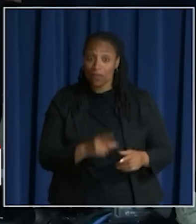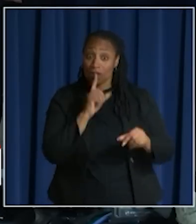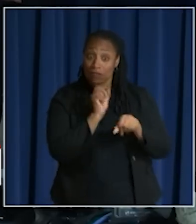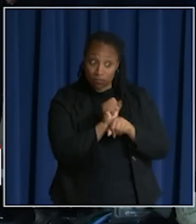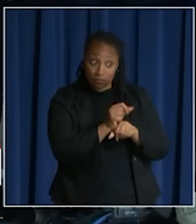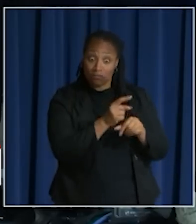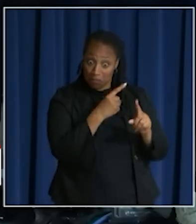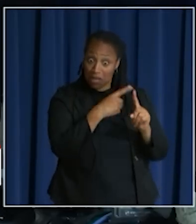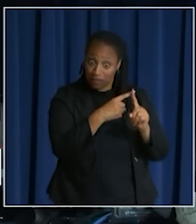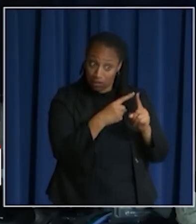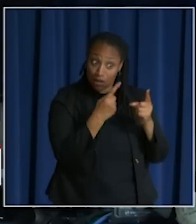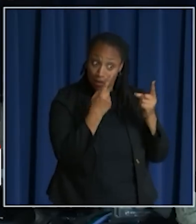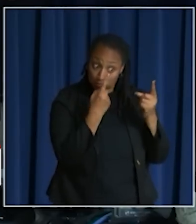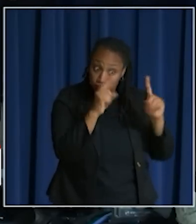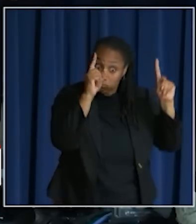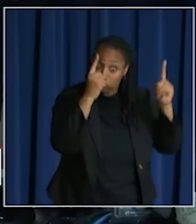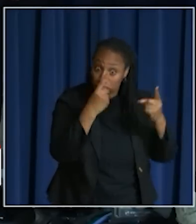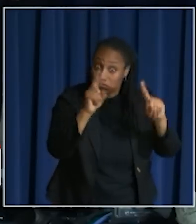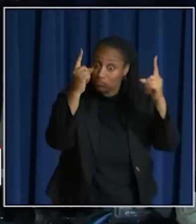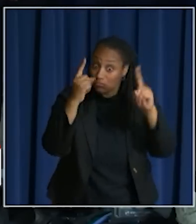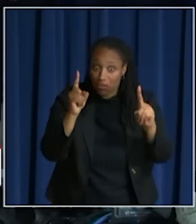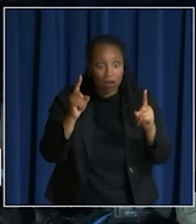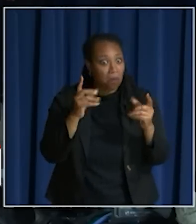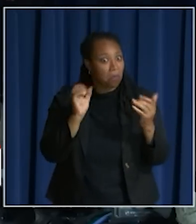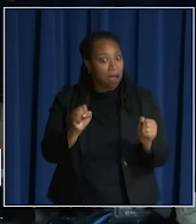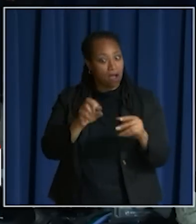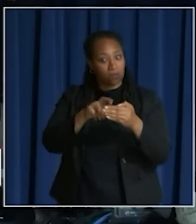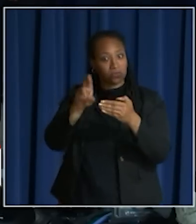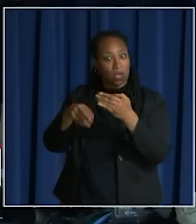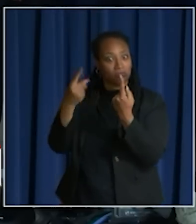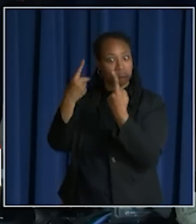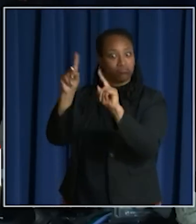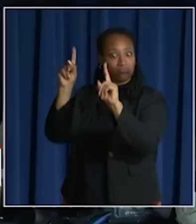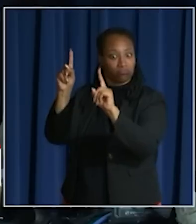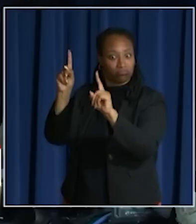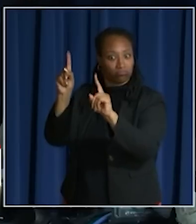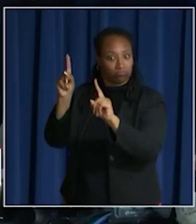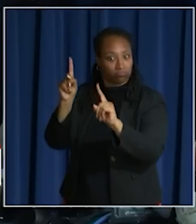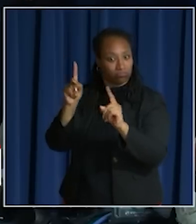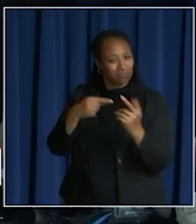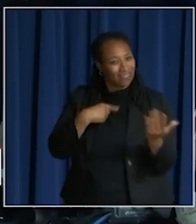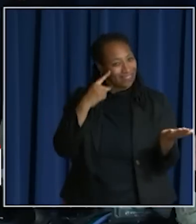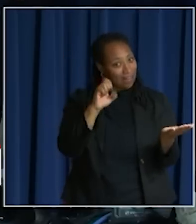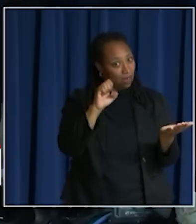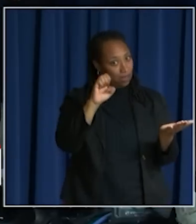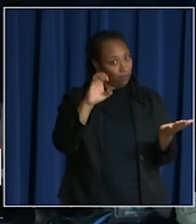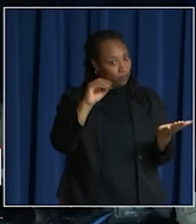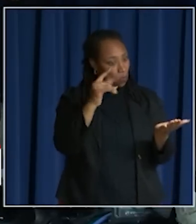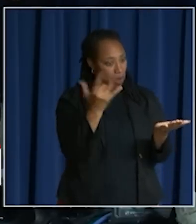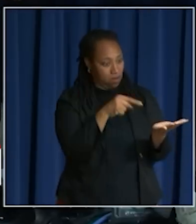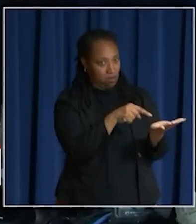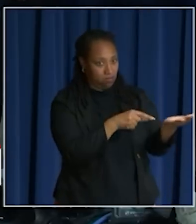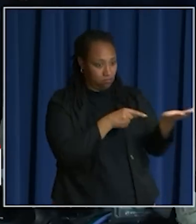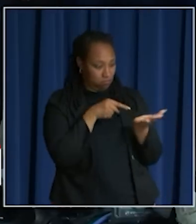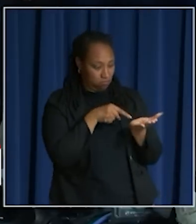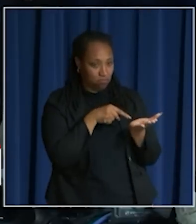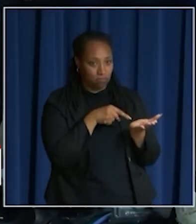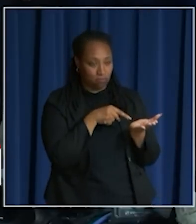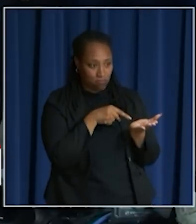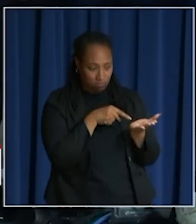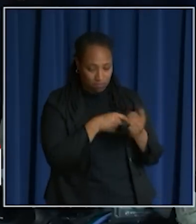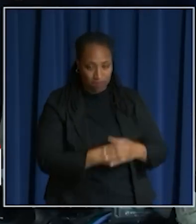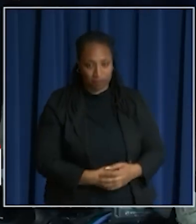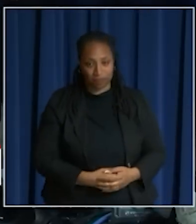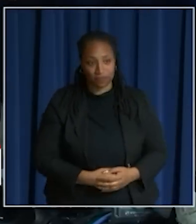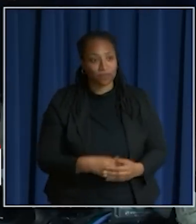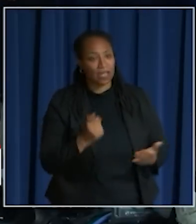So that's what the executive order says. Yeah, Mark. A couple quick questions. One,